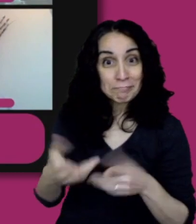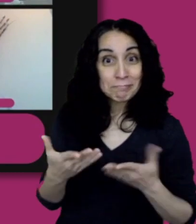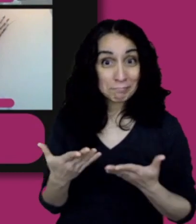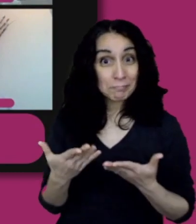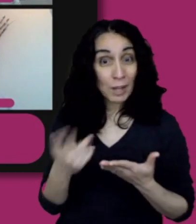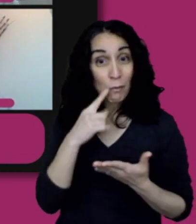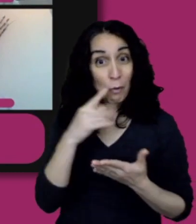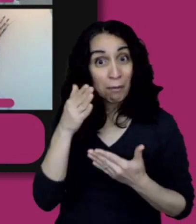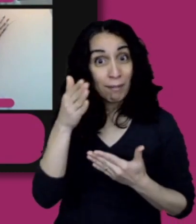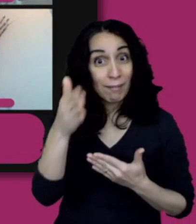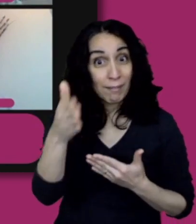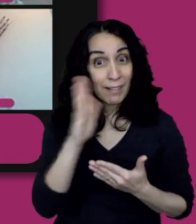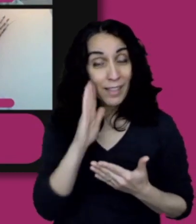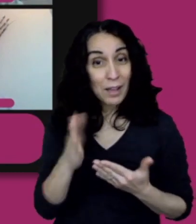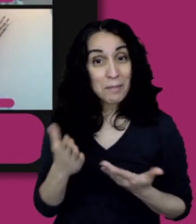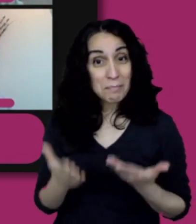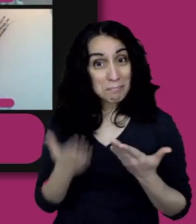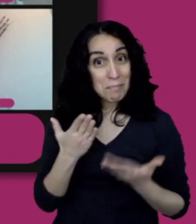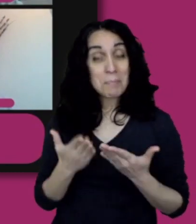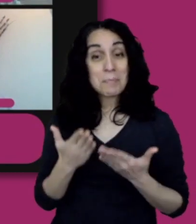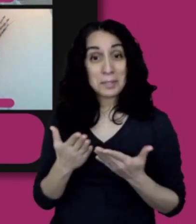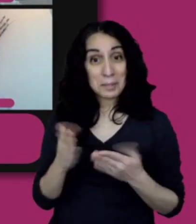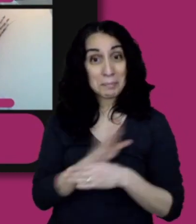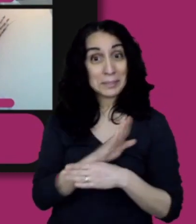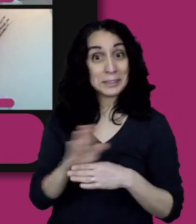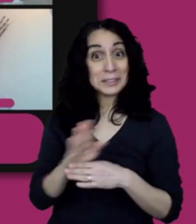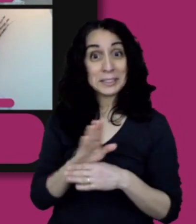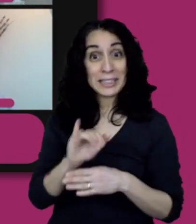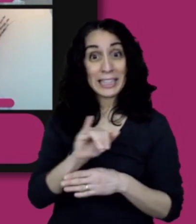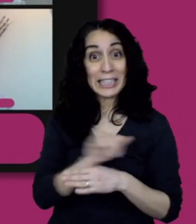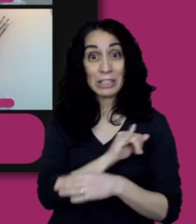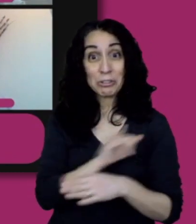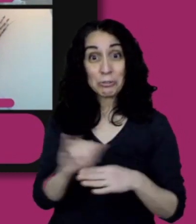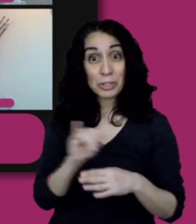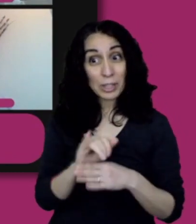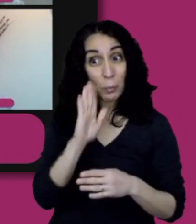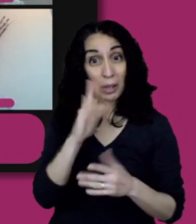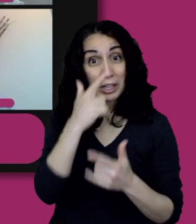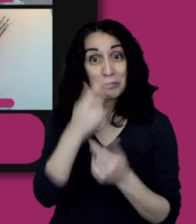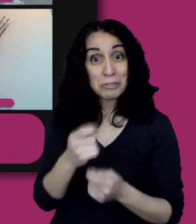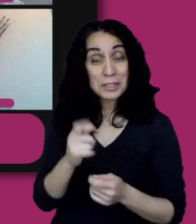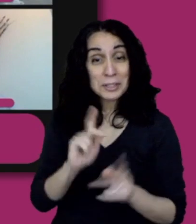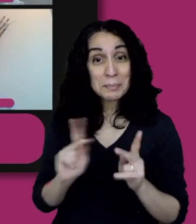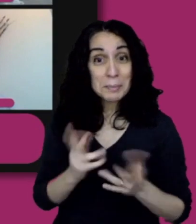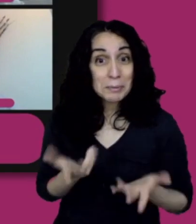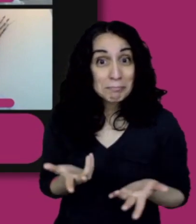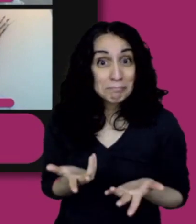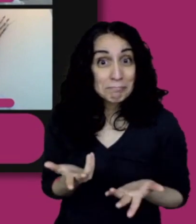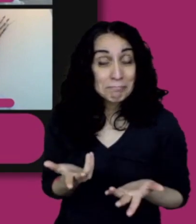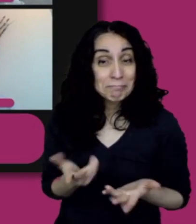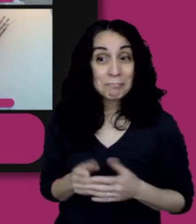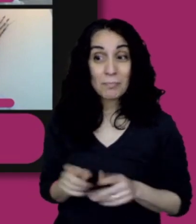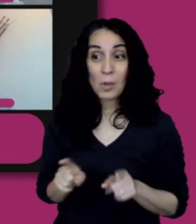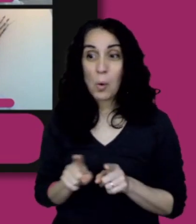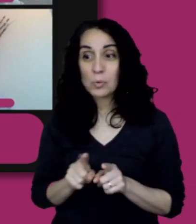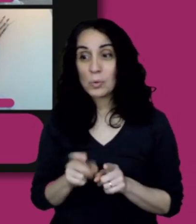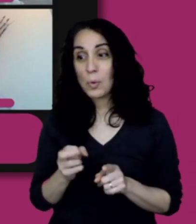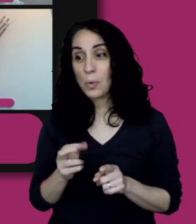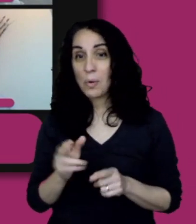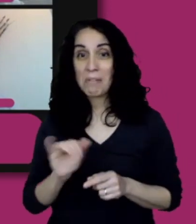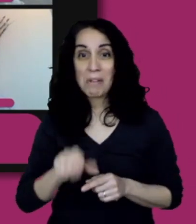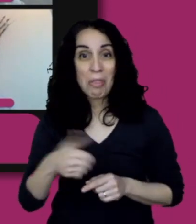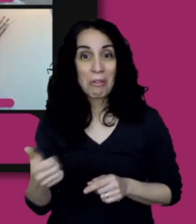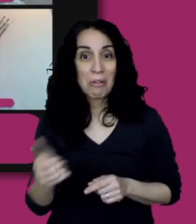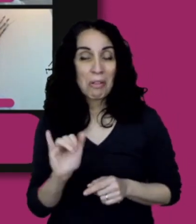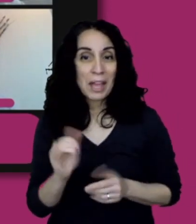time, for the foreseeable future, that will be an industry that's of interest to people. Same thing for if you want to